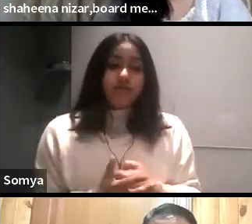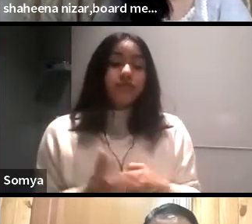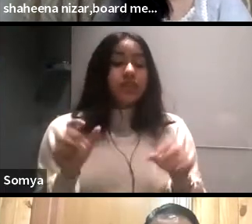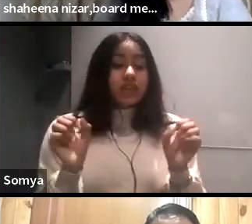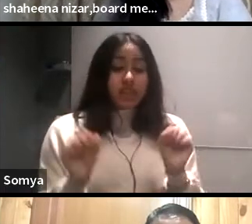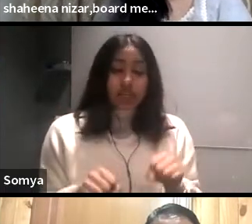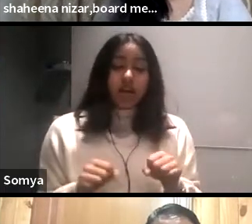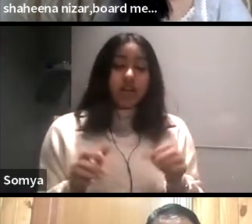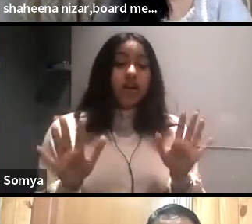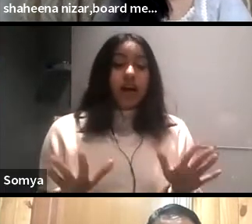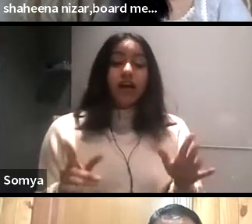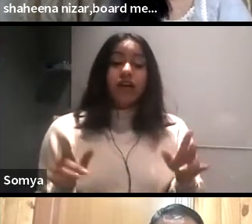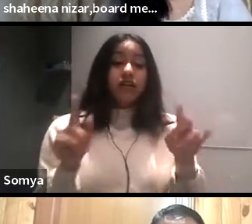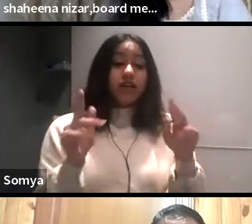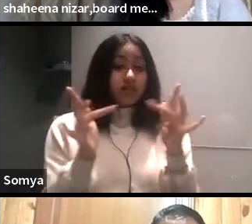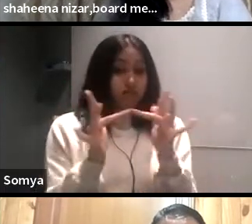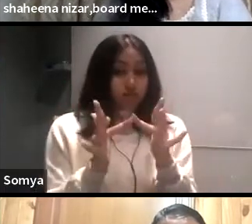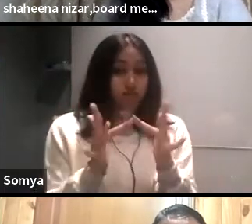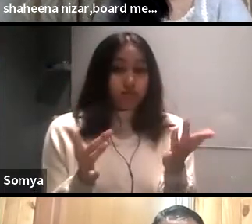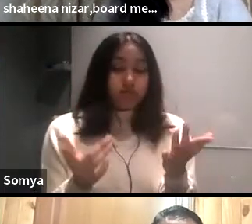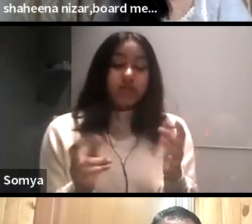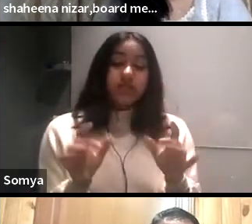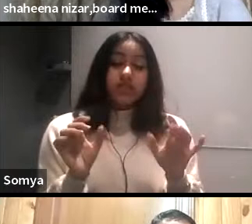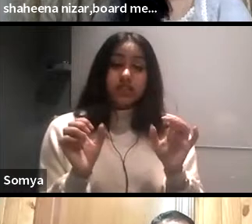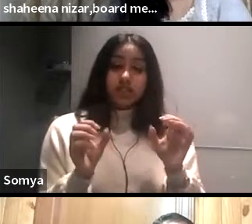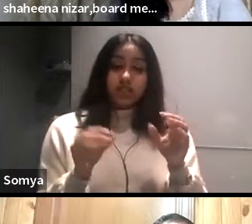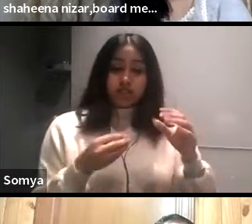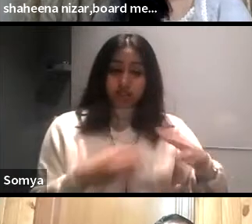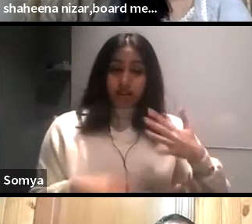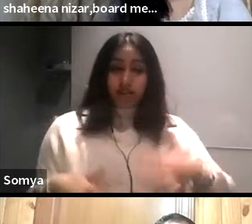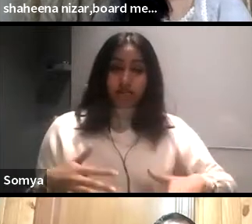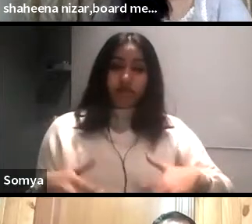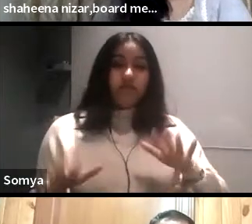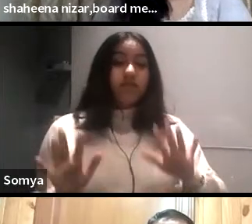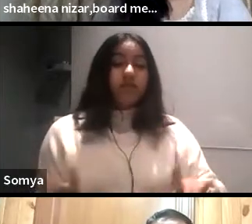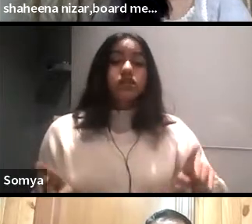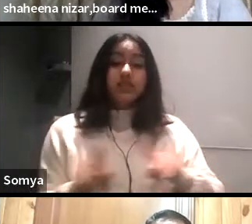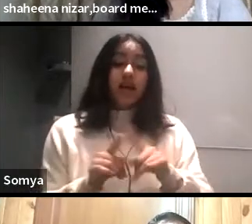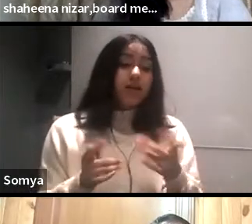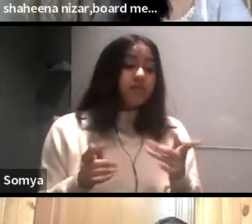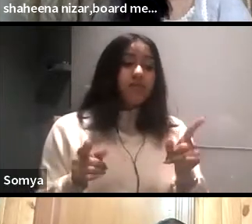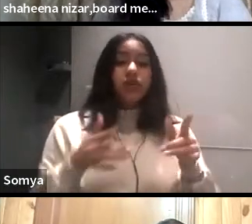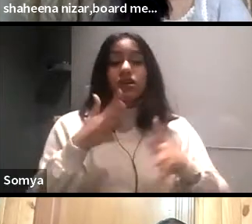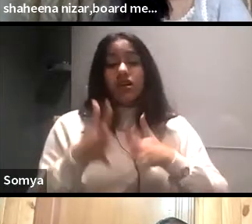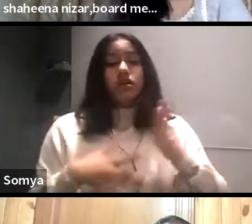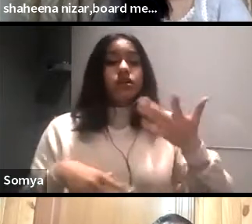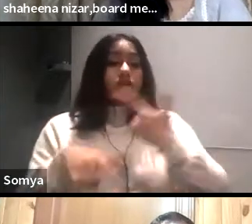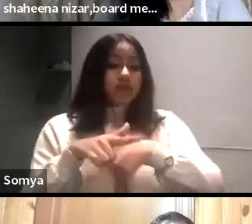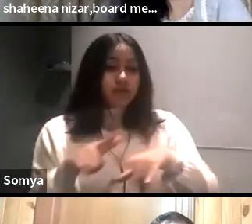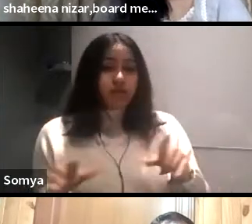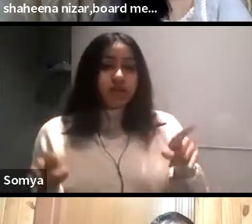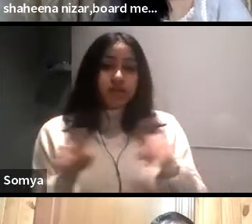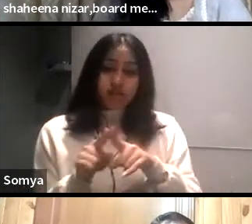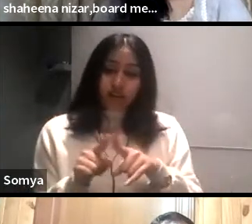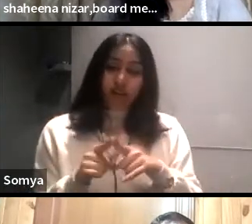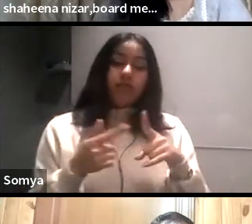of course, the internet has been a struggle, or we need to arrange sign language interpreters during the training program. So we